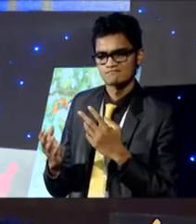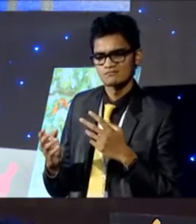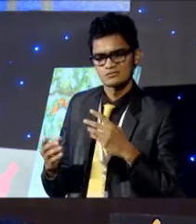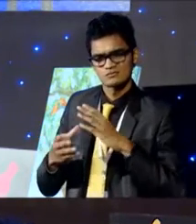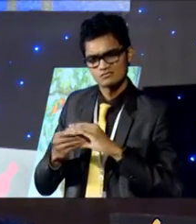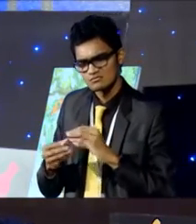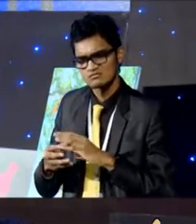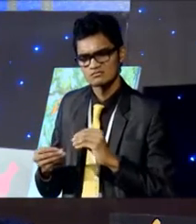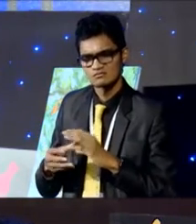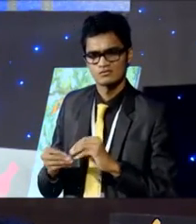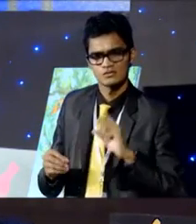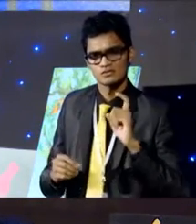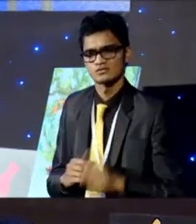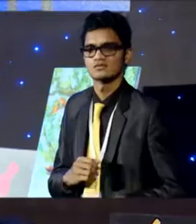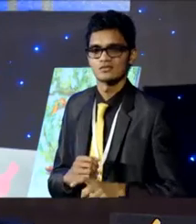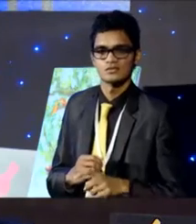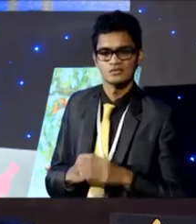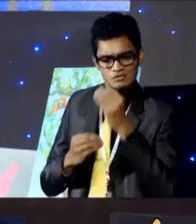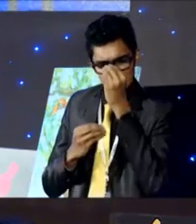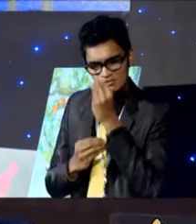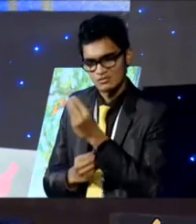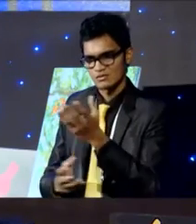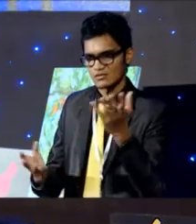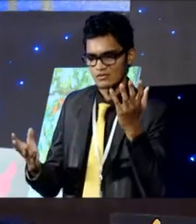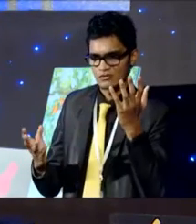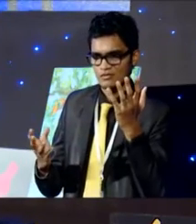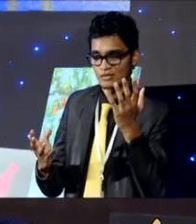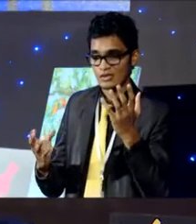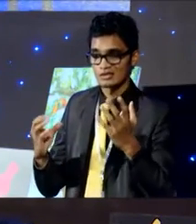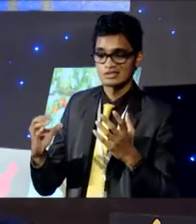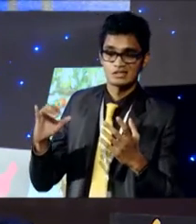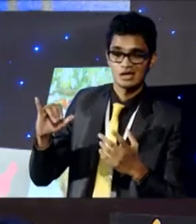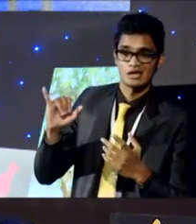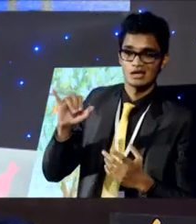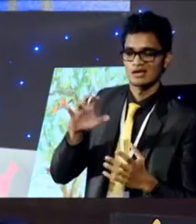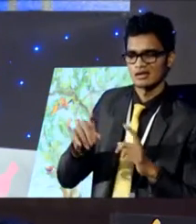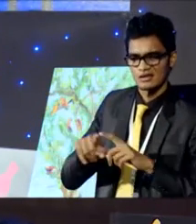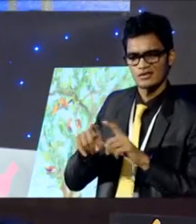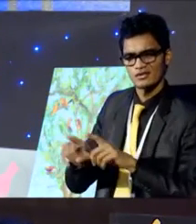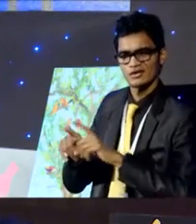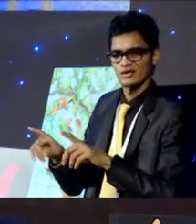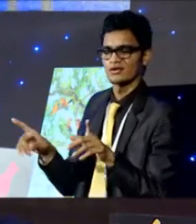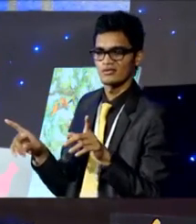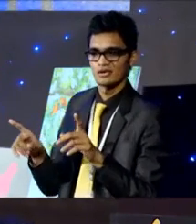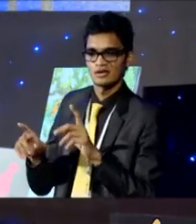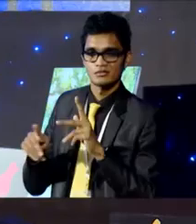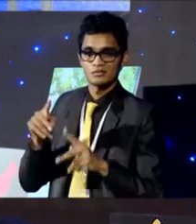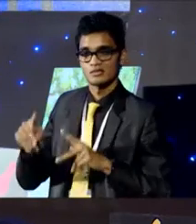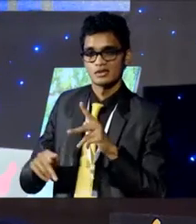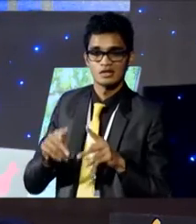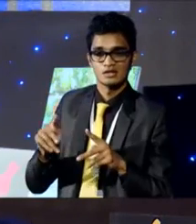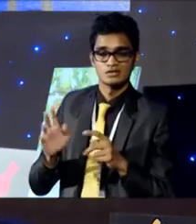personally have spoken to a lot of other forums like CIII, National HRD Network, like